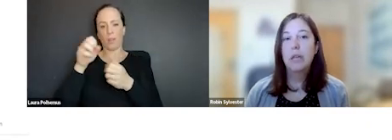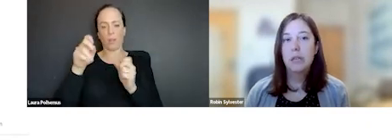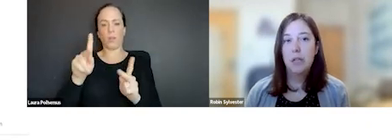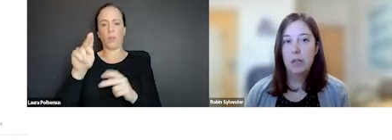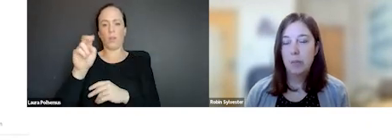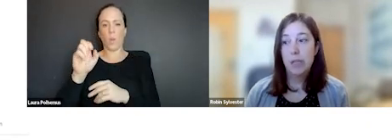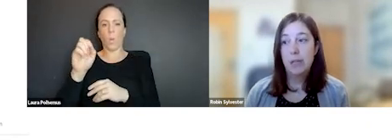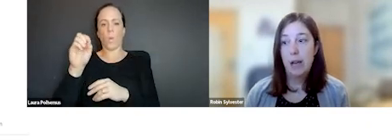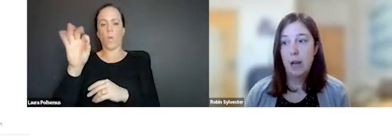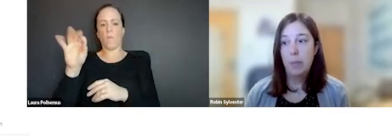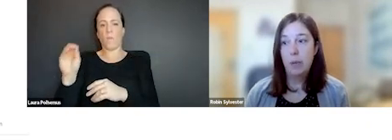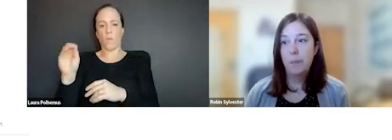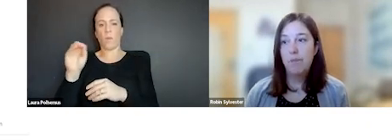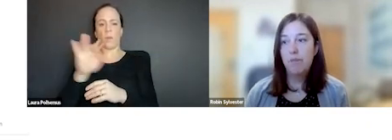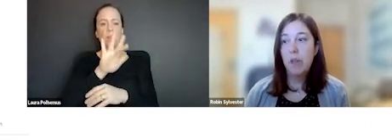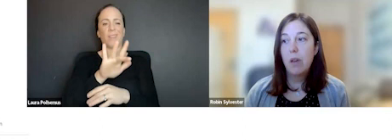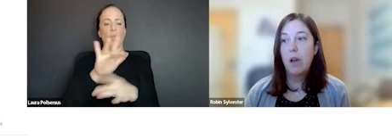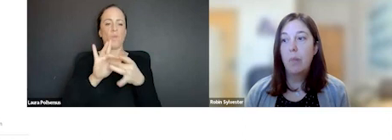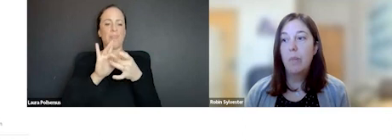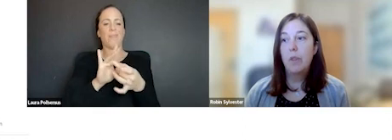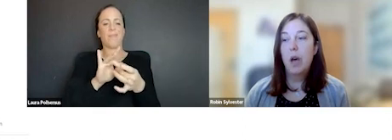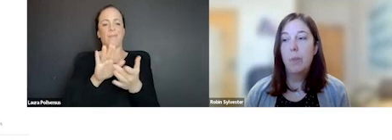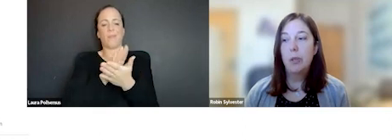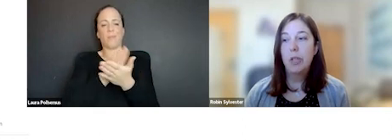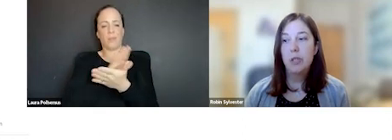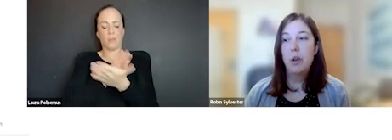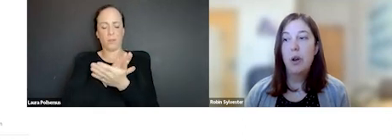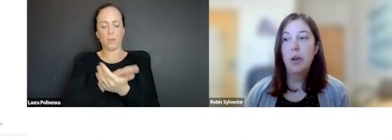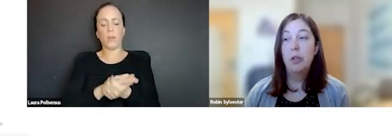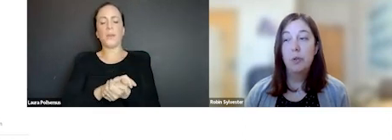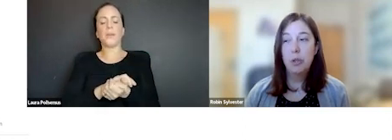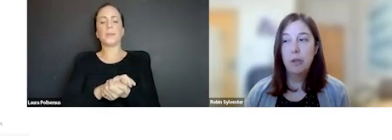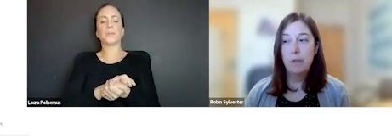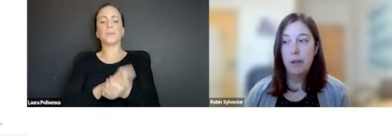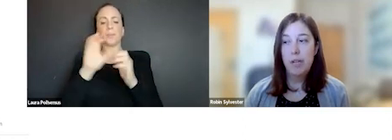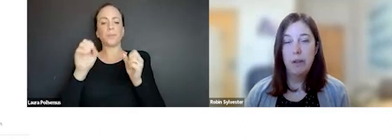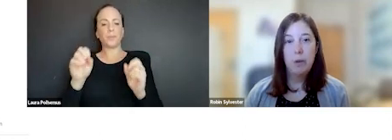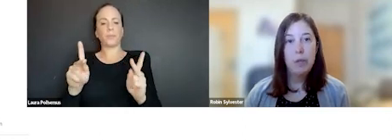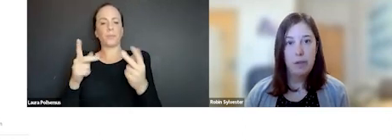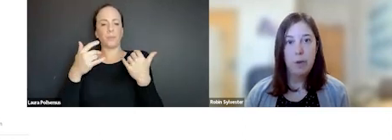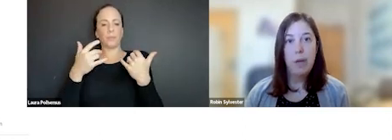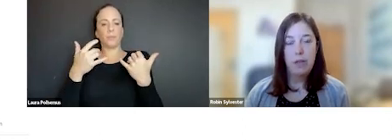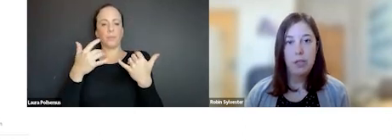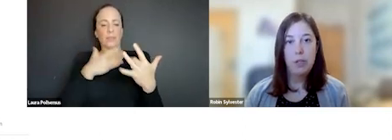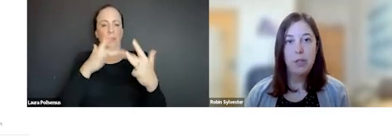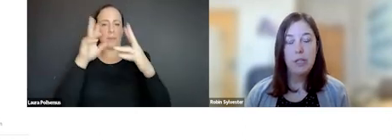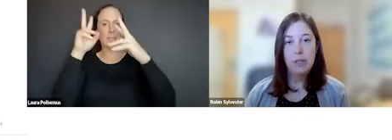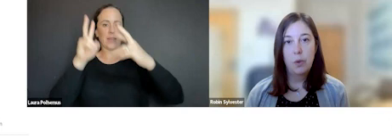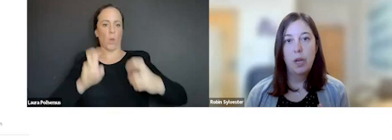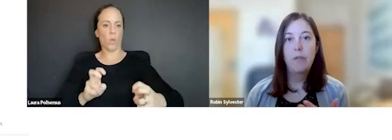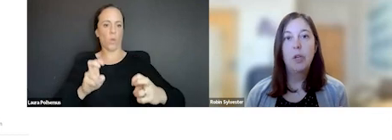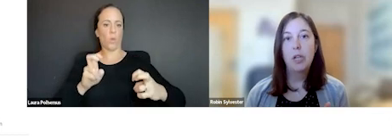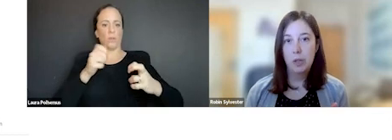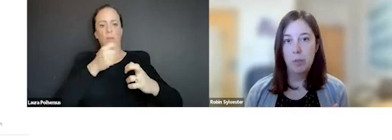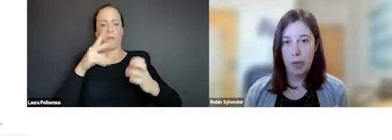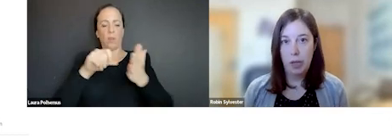the Related Documents tab. The opportunities are usually a file download with several pages, so that's